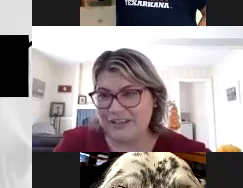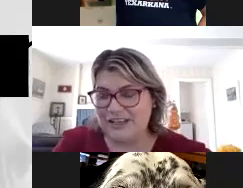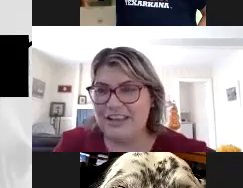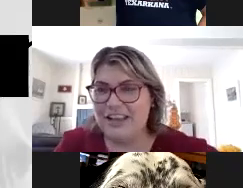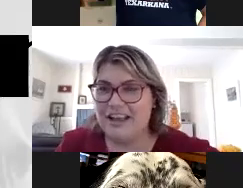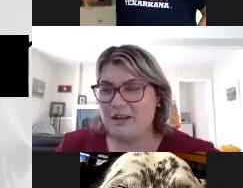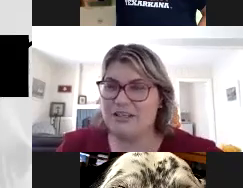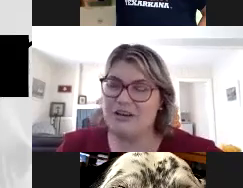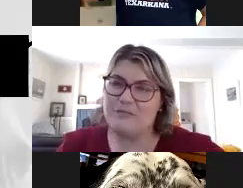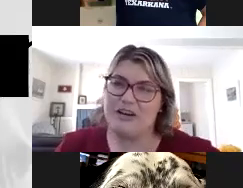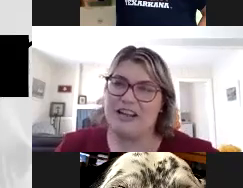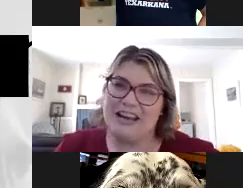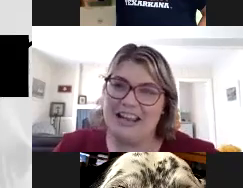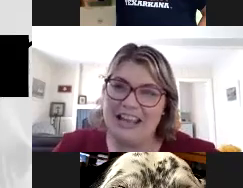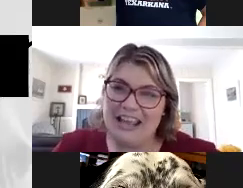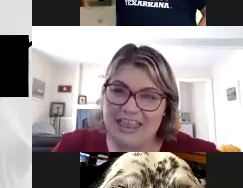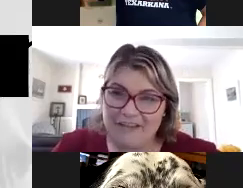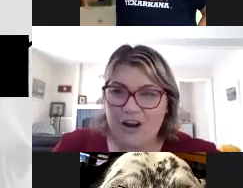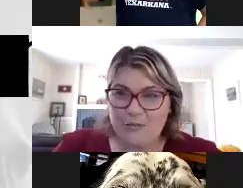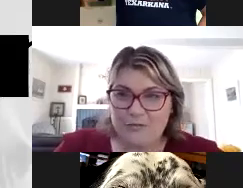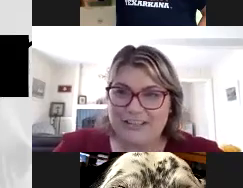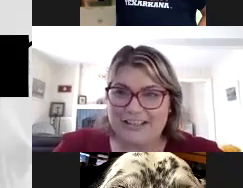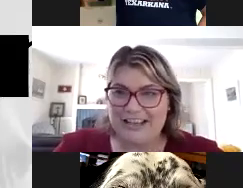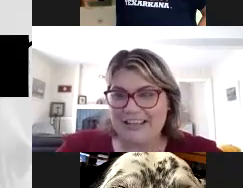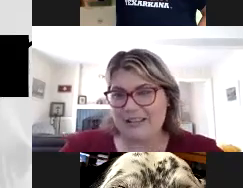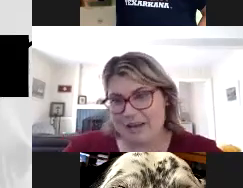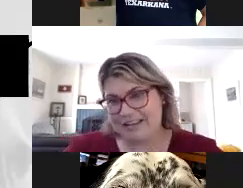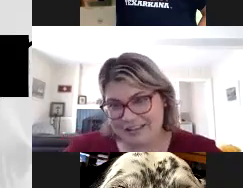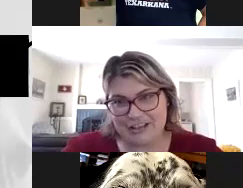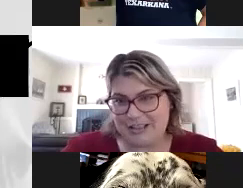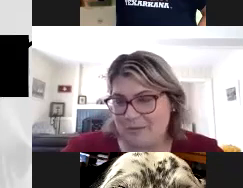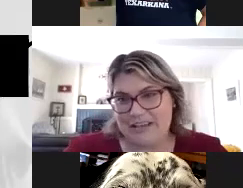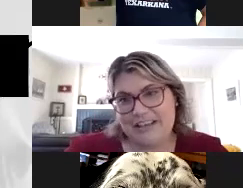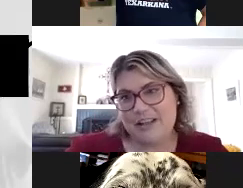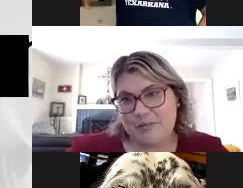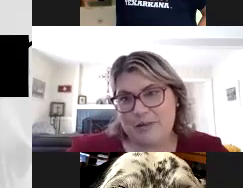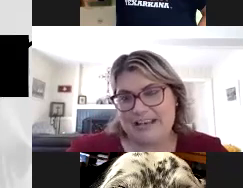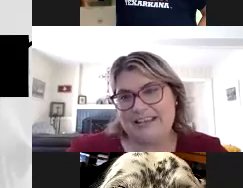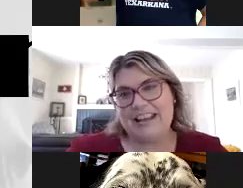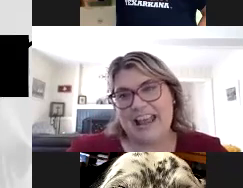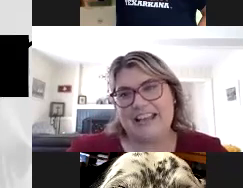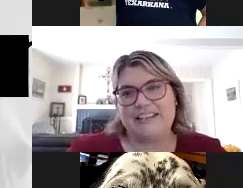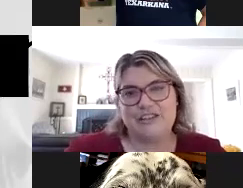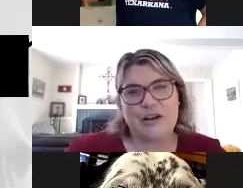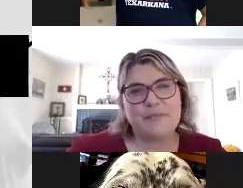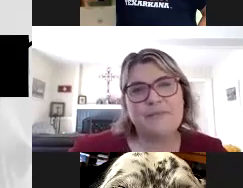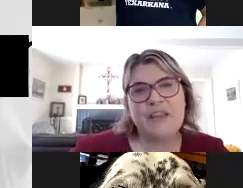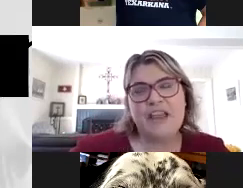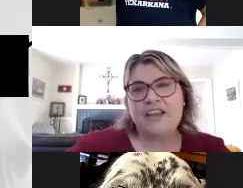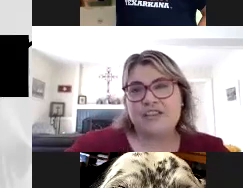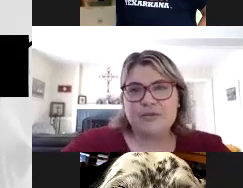and you'll see a Libertarian Party candidate. They've not been present at these debates. It's just been Biden and